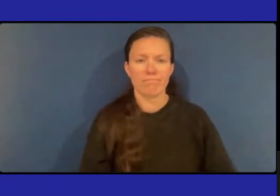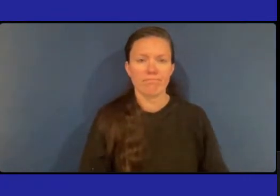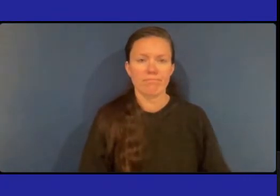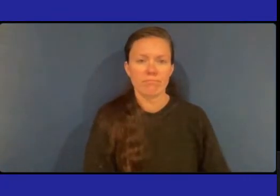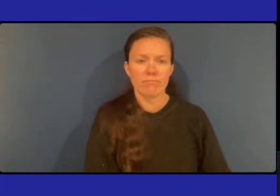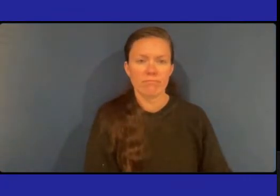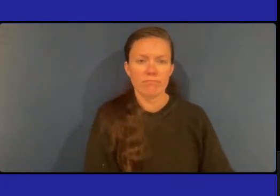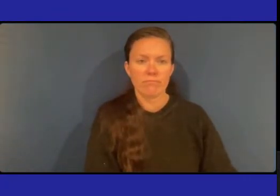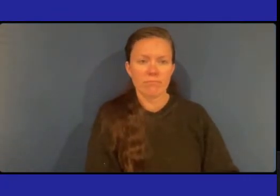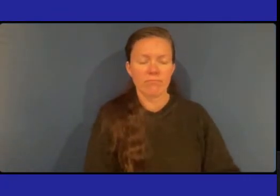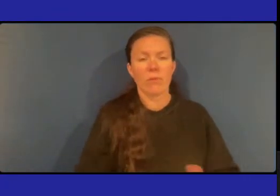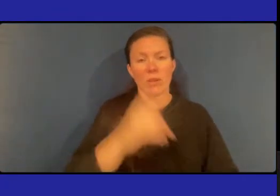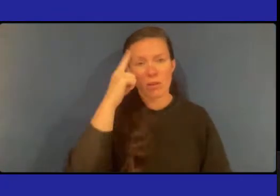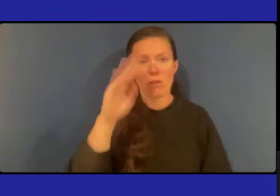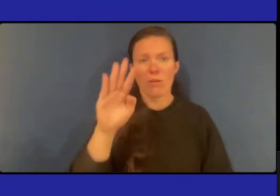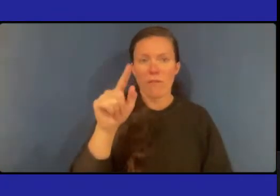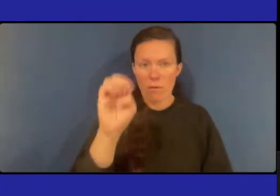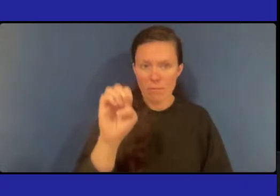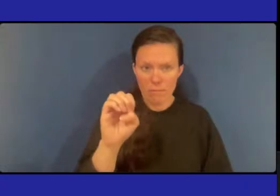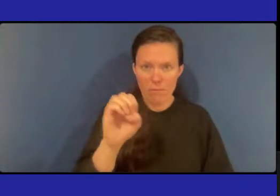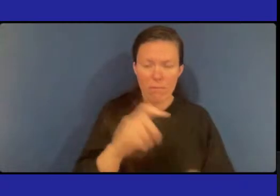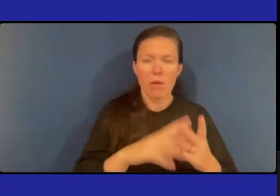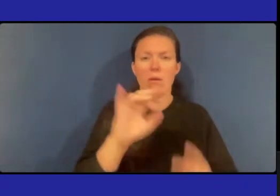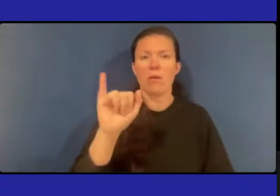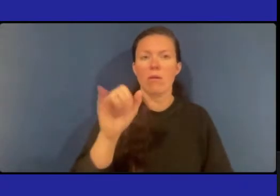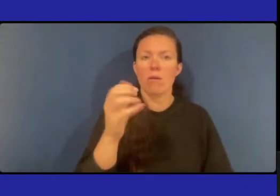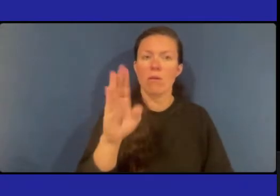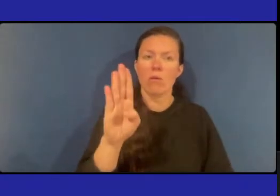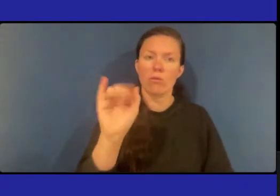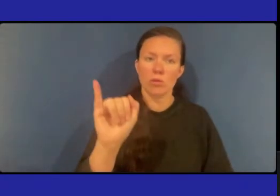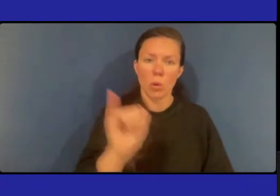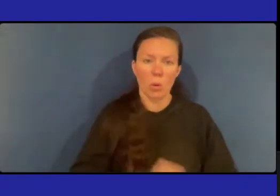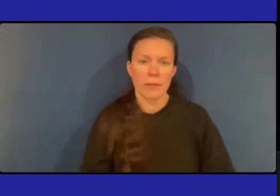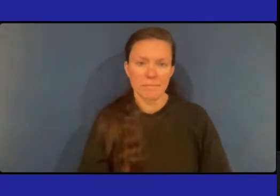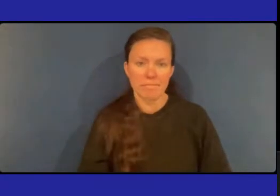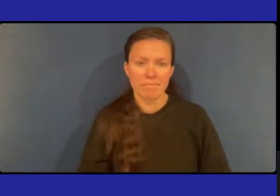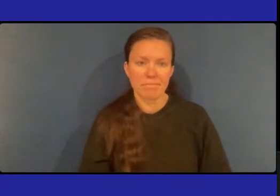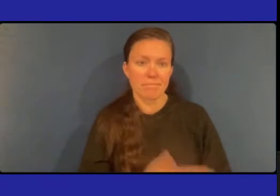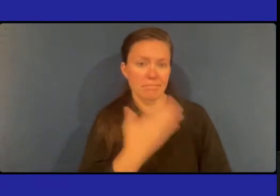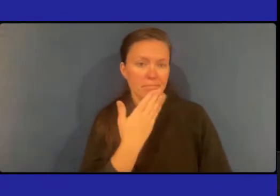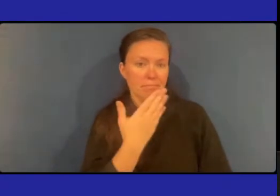for Bellevue and Jacoby. thank you.